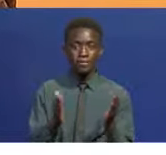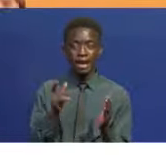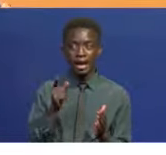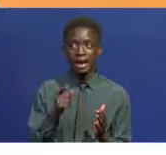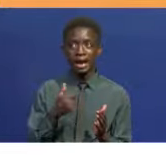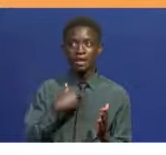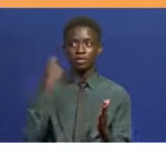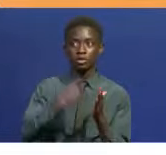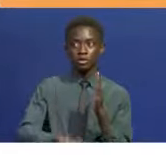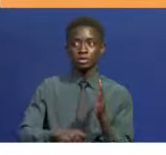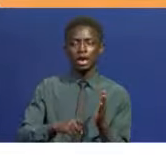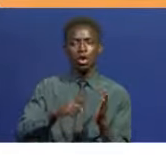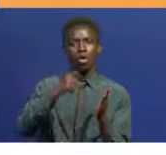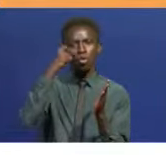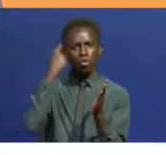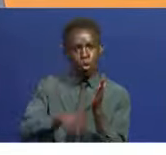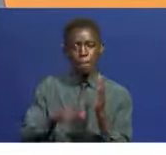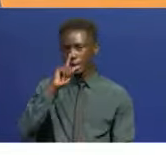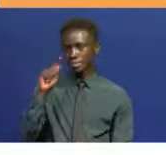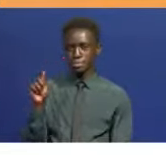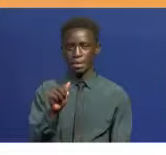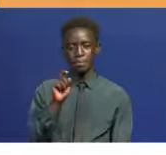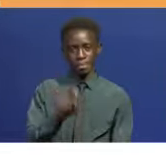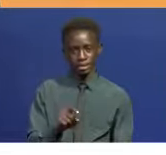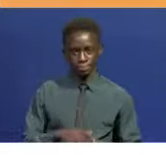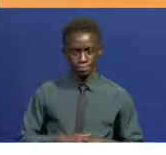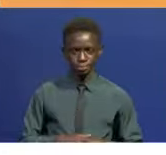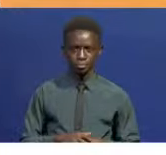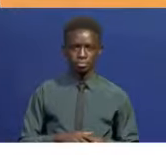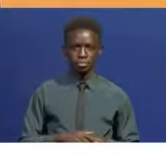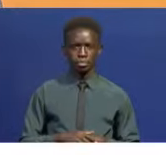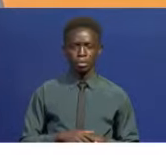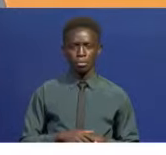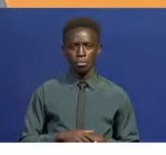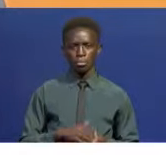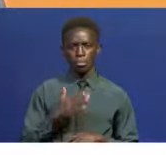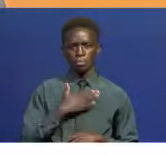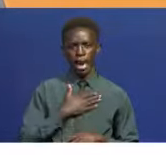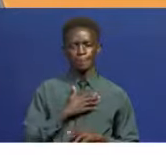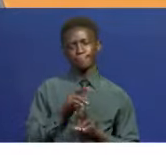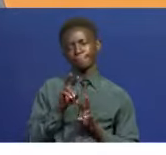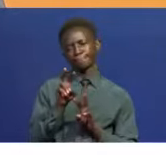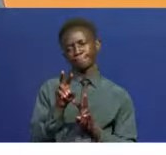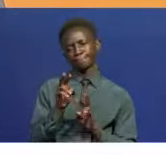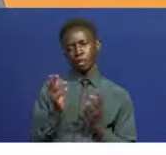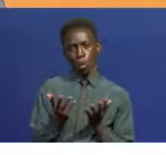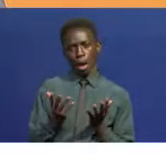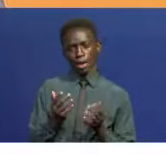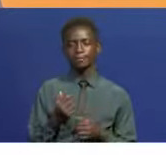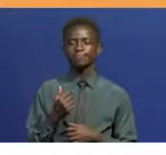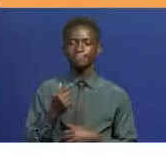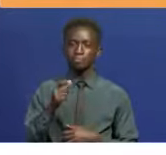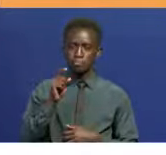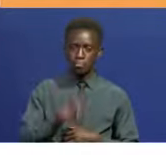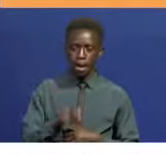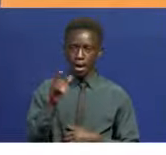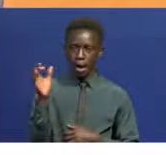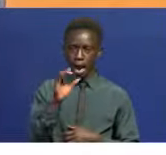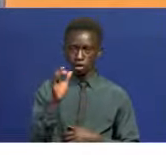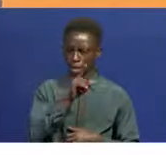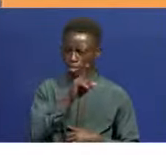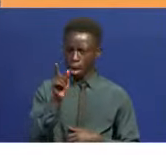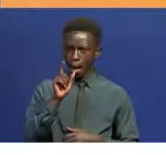There's a cost implication on that. And from where I sit, we should categorize these clients and agree on what